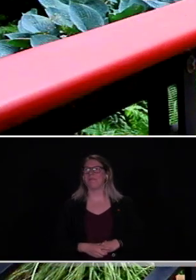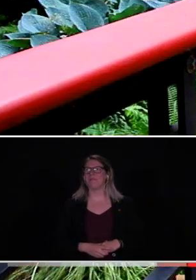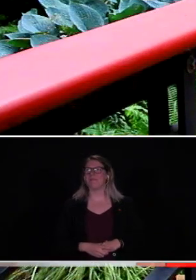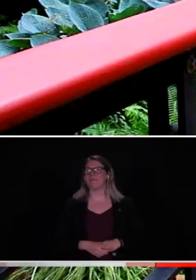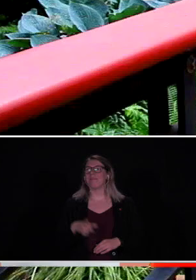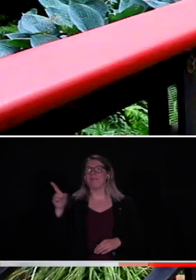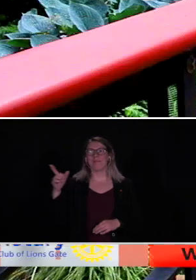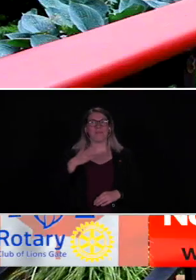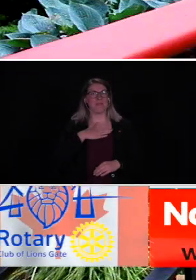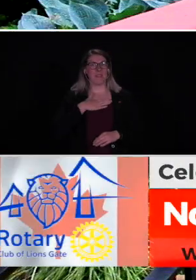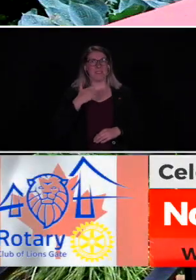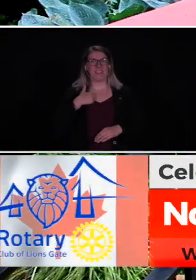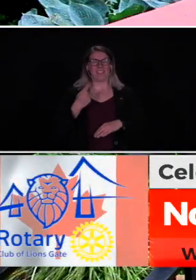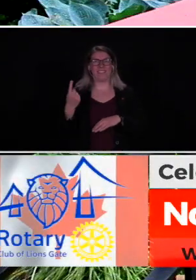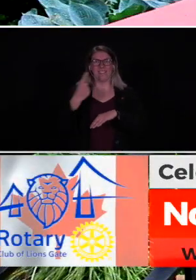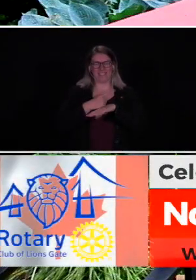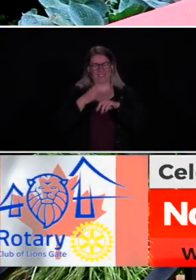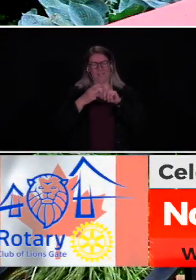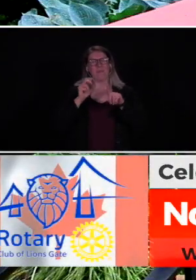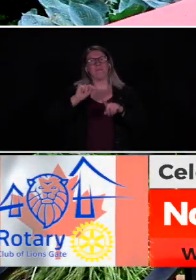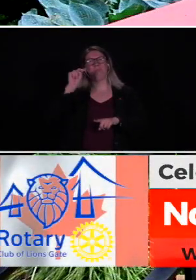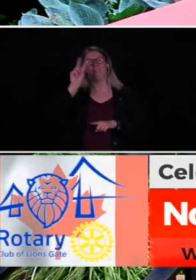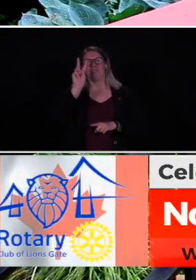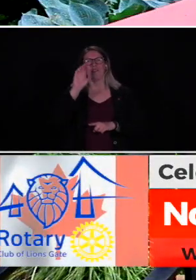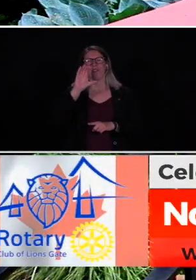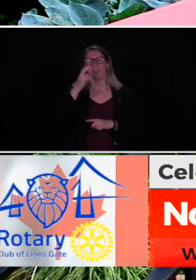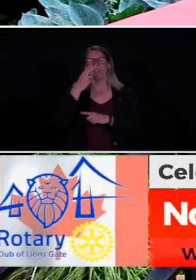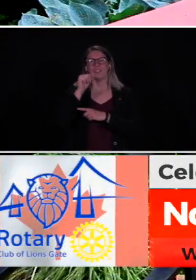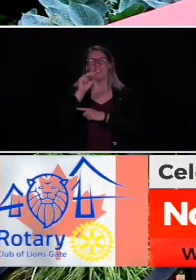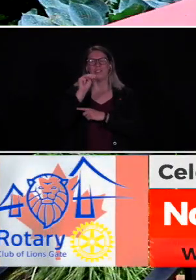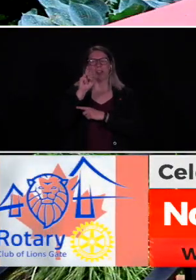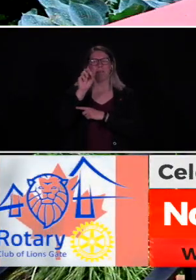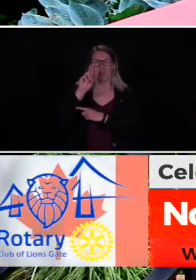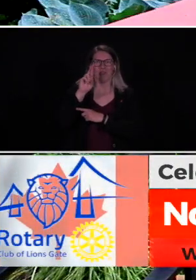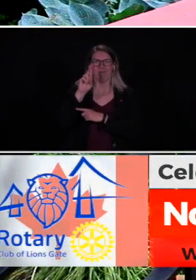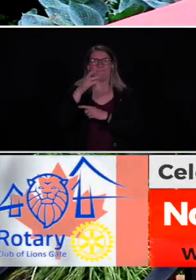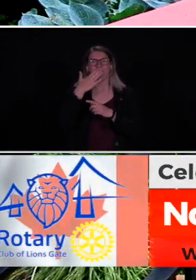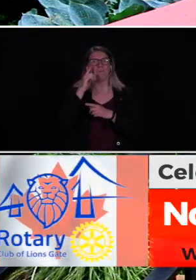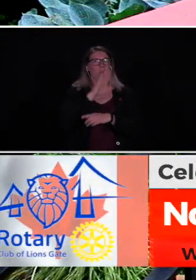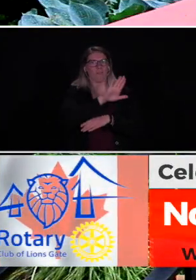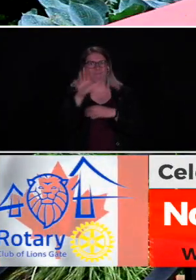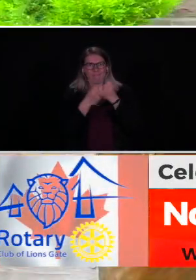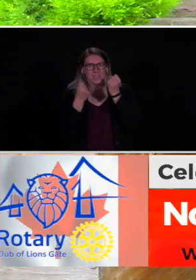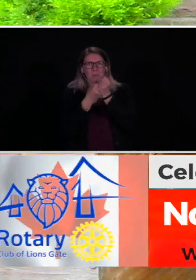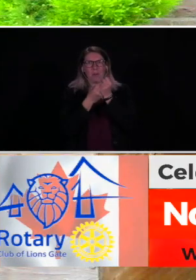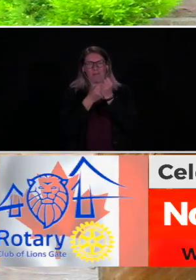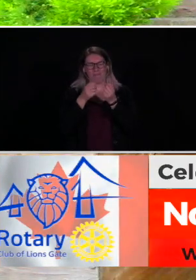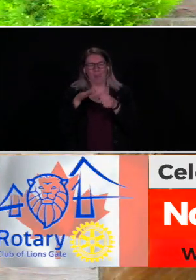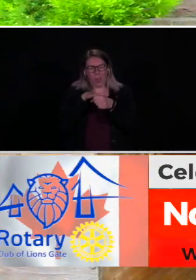Happy Canada Day from the North Vancouver Chamber. Thank you for supporting our local businesses.